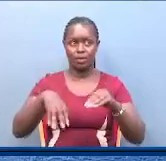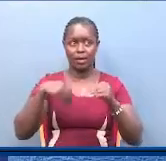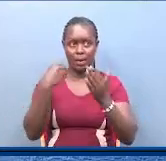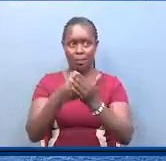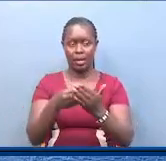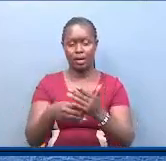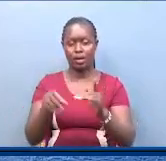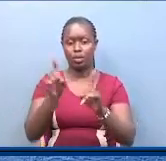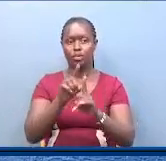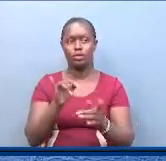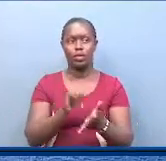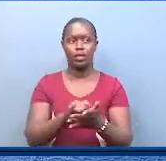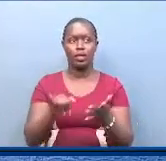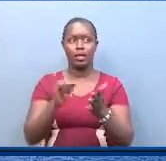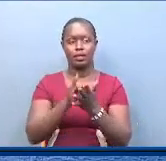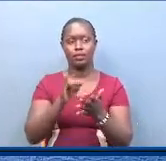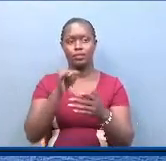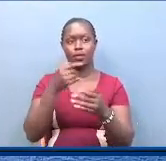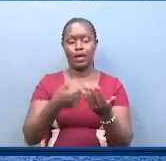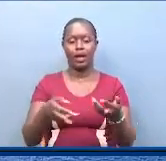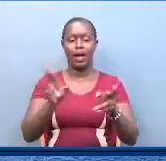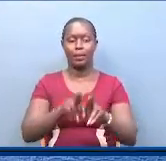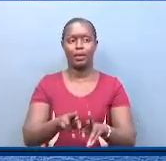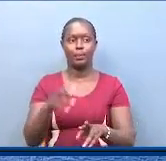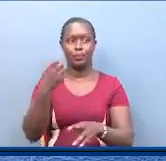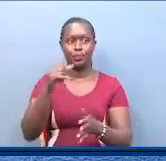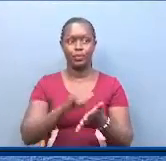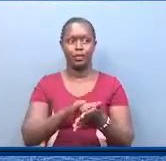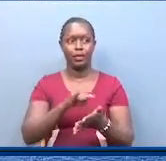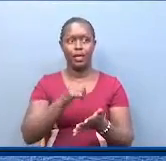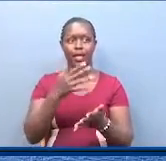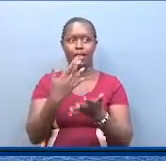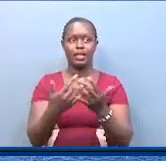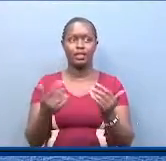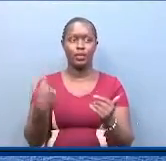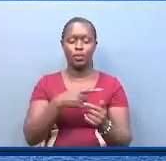dumped it, and by virtue of inflation did that. So what? One of the things